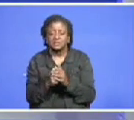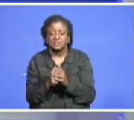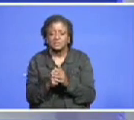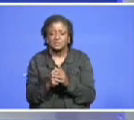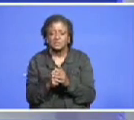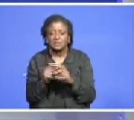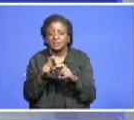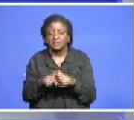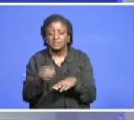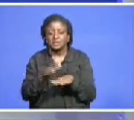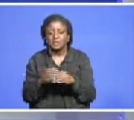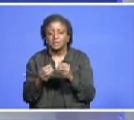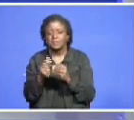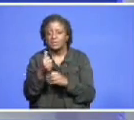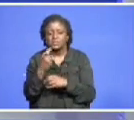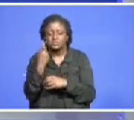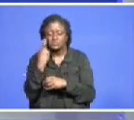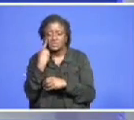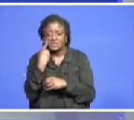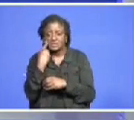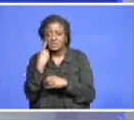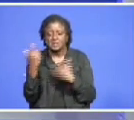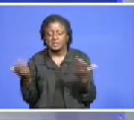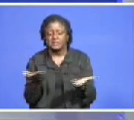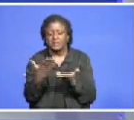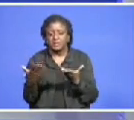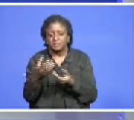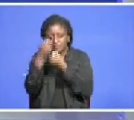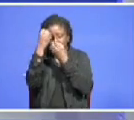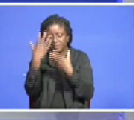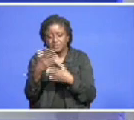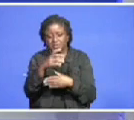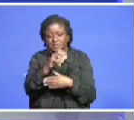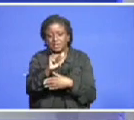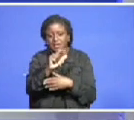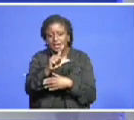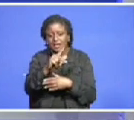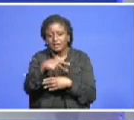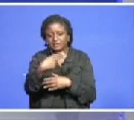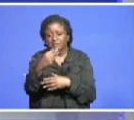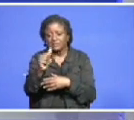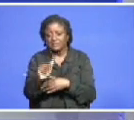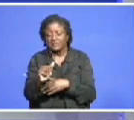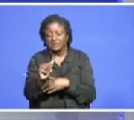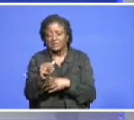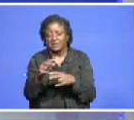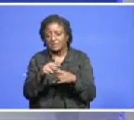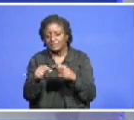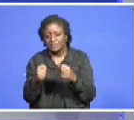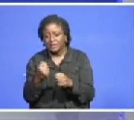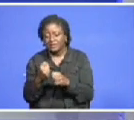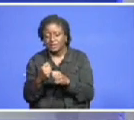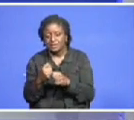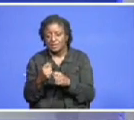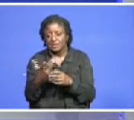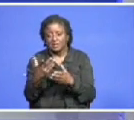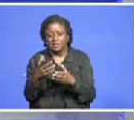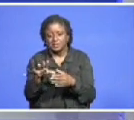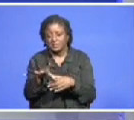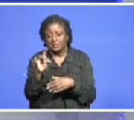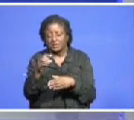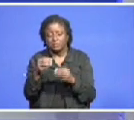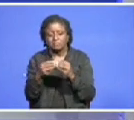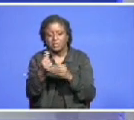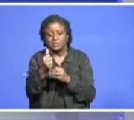Now, based on the most recent available data, the Alpha variant of concern has been detected in most of the samples from